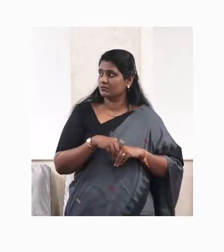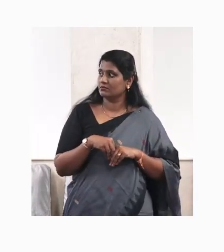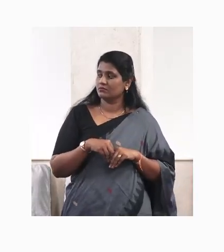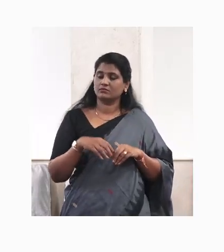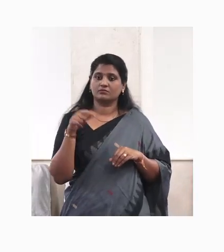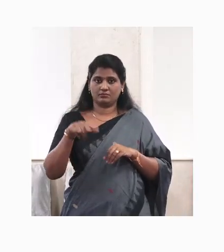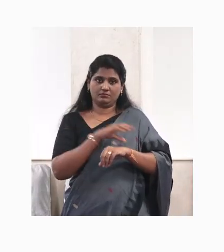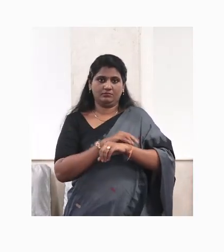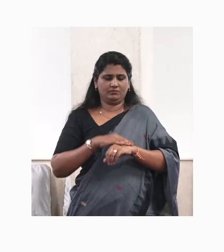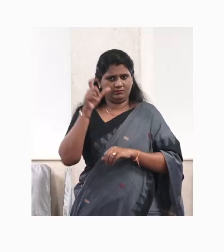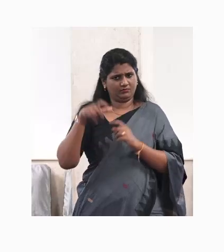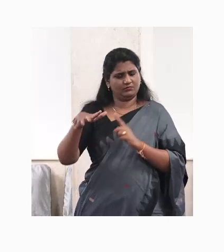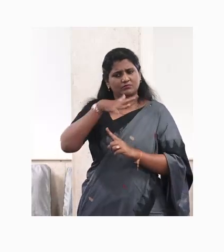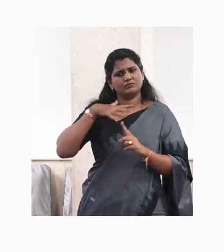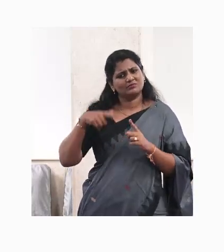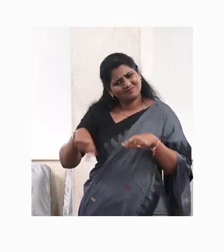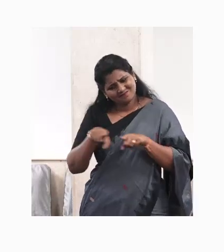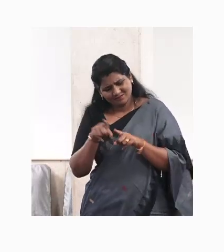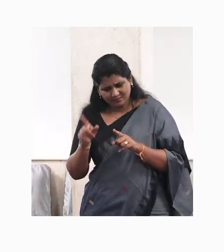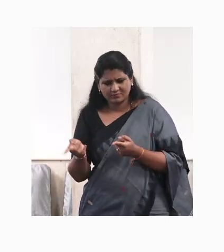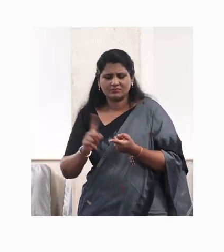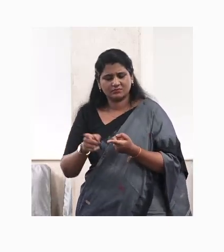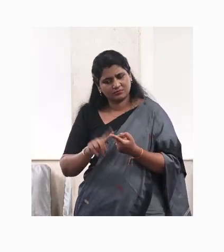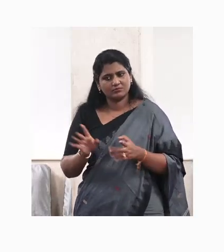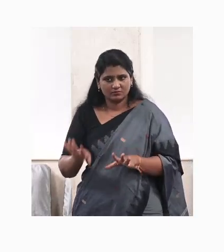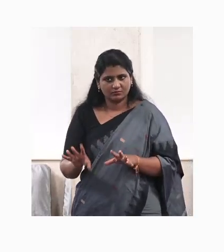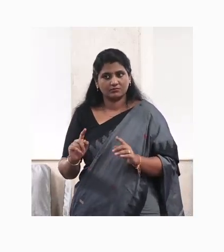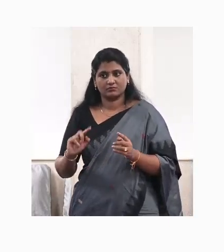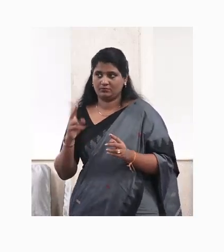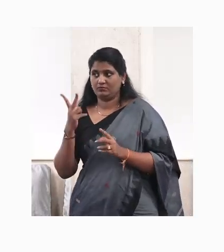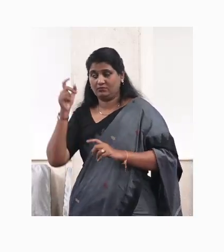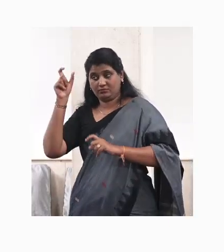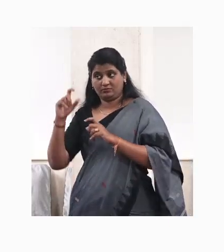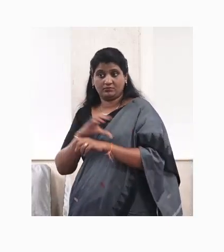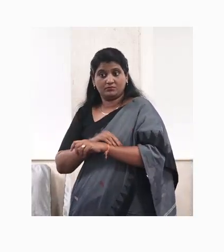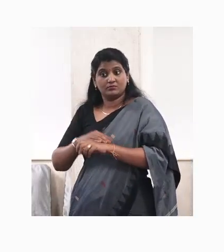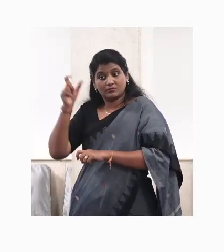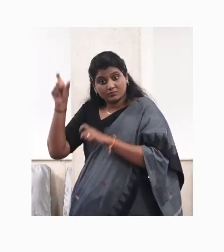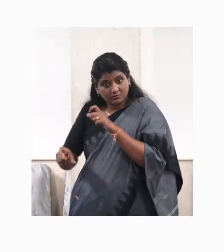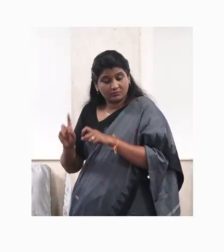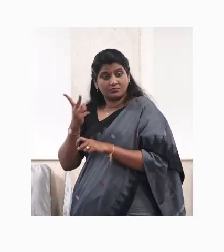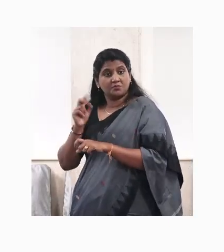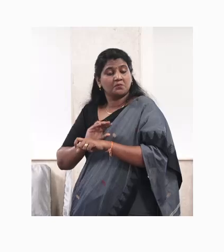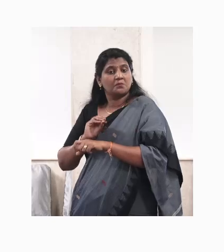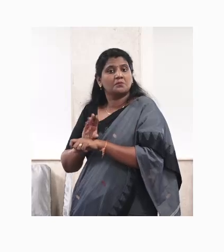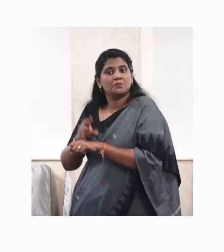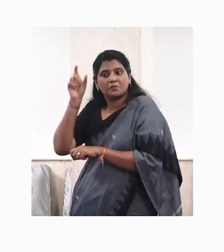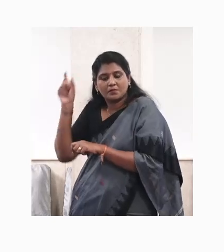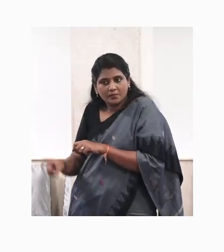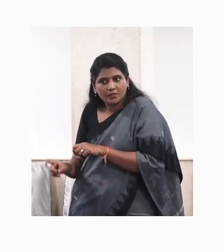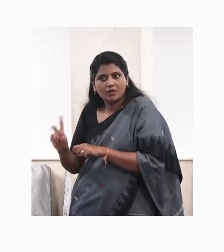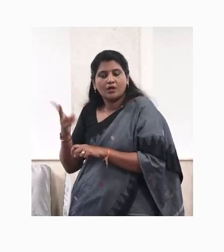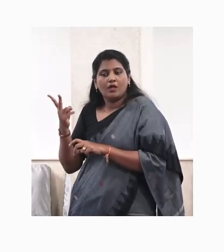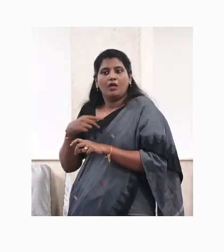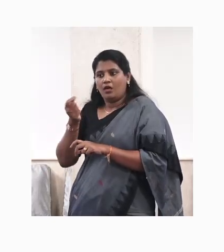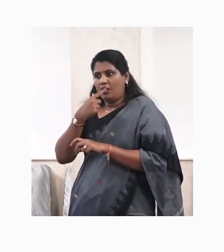of acrimonious things can happen. As she rightly said, even between two therapists, even between two psychiatrists. We have just two types of drugs, but